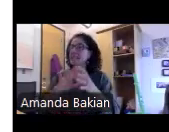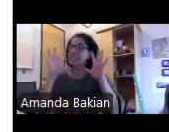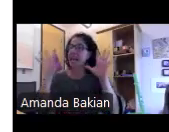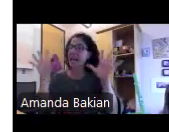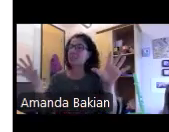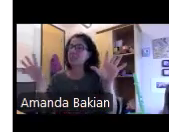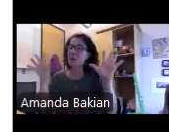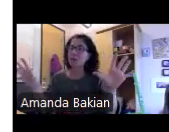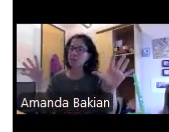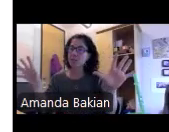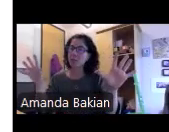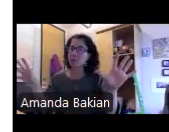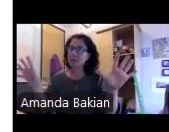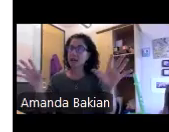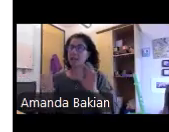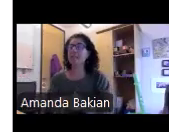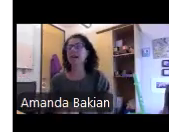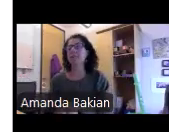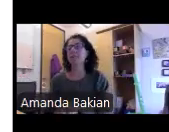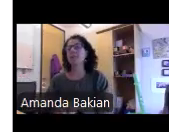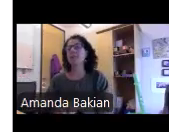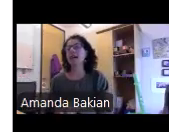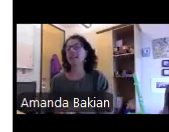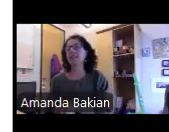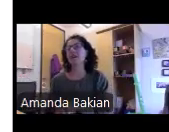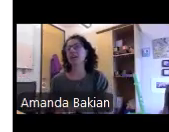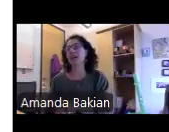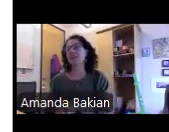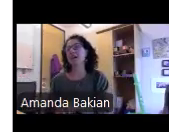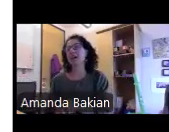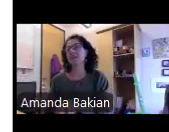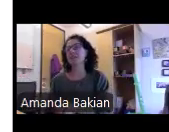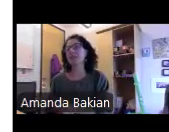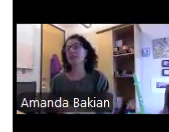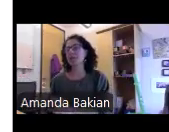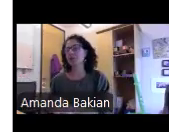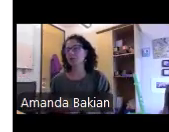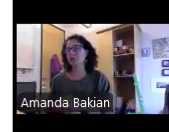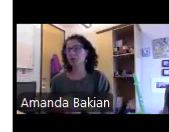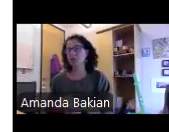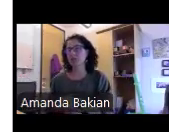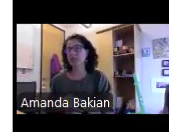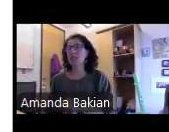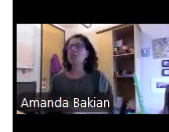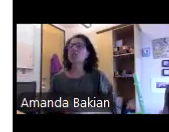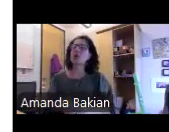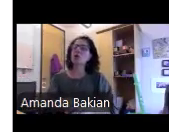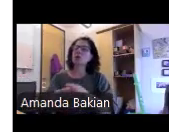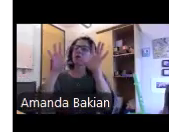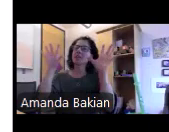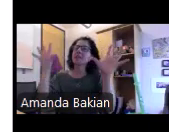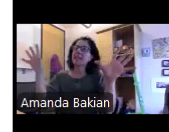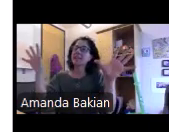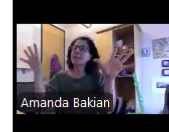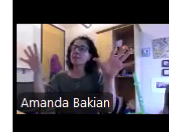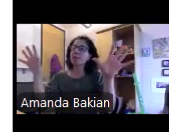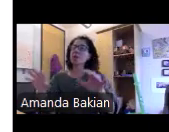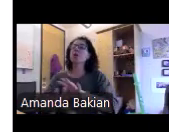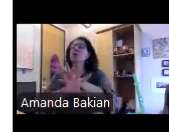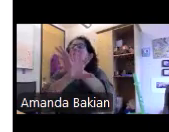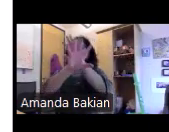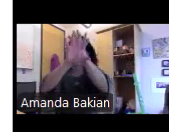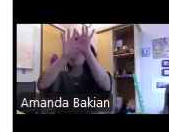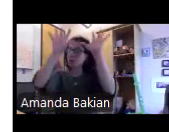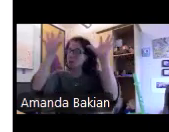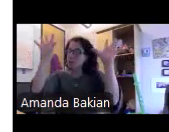the CDC's ADDM network has been focused on. Has been identifying autism in 8-year-old children. So in order to get that